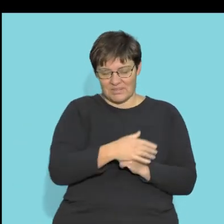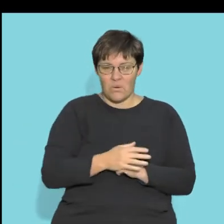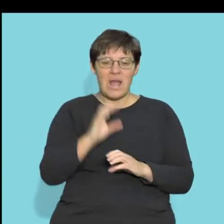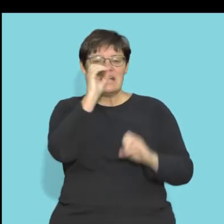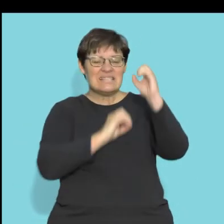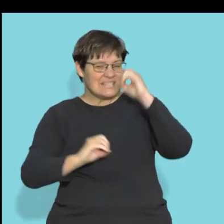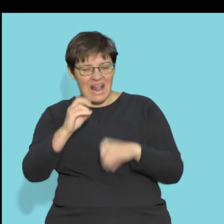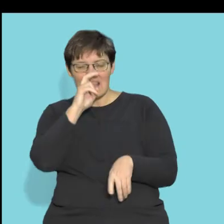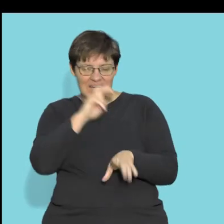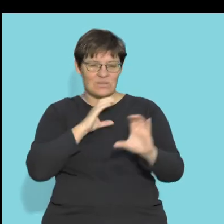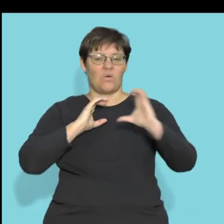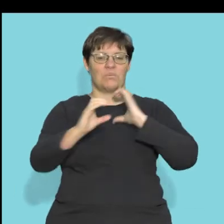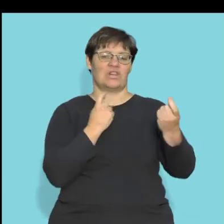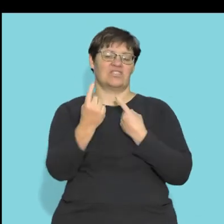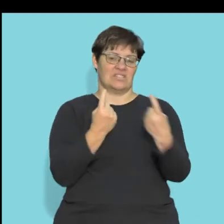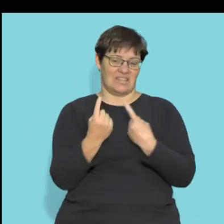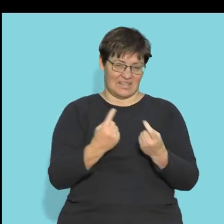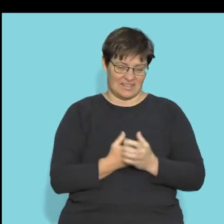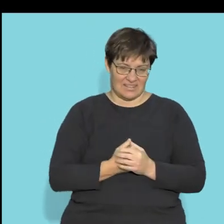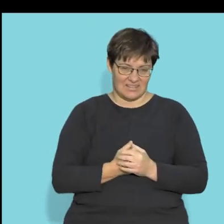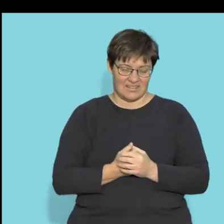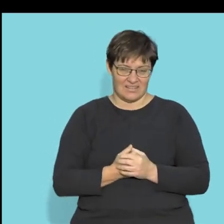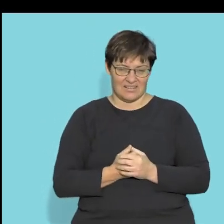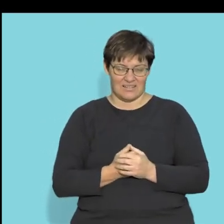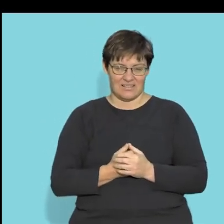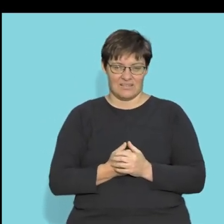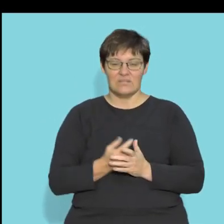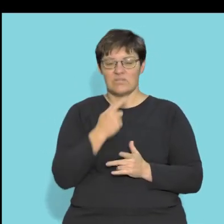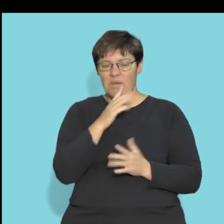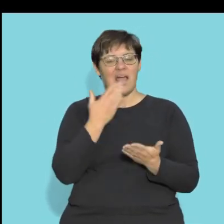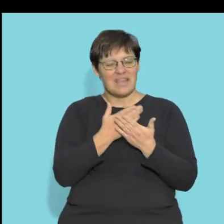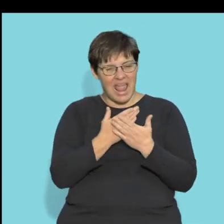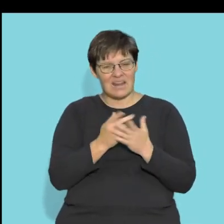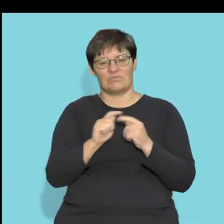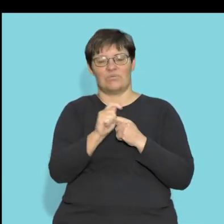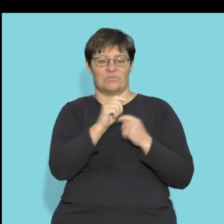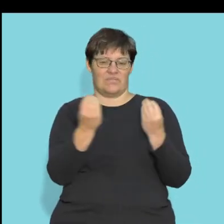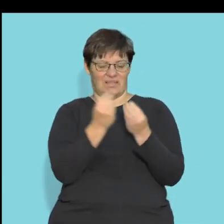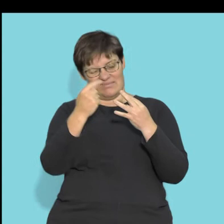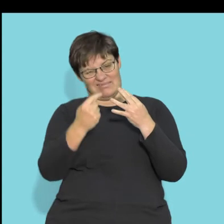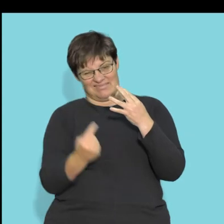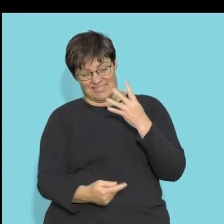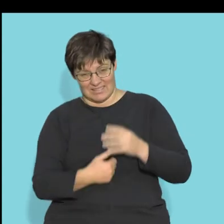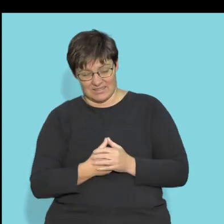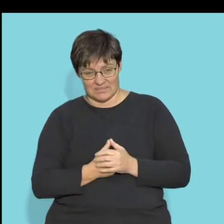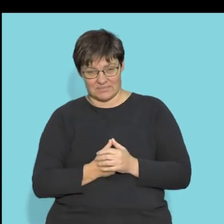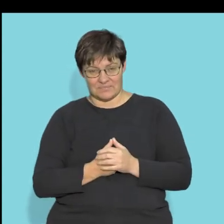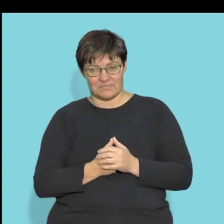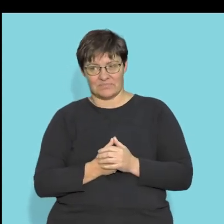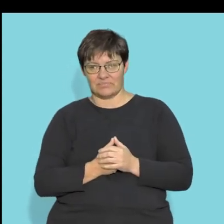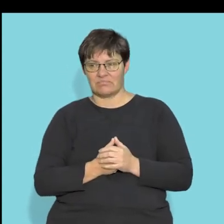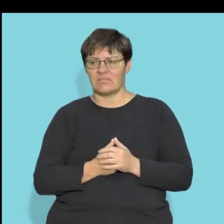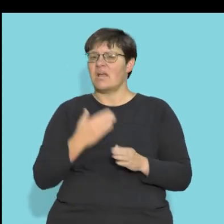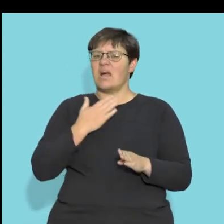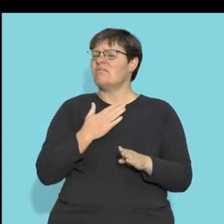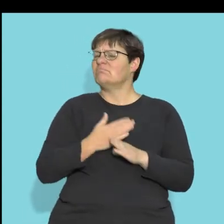need to be in communication with each other. They need to be able to transport things. Now, what is the function?